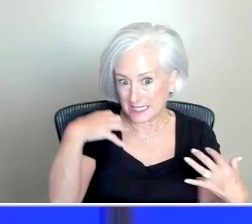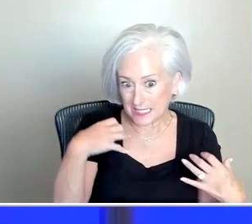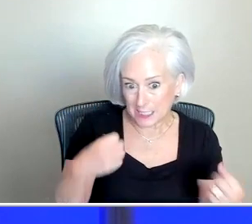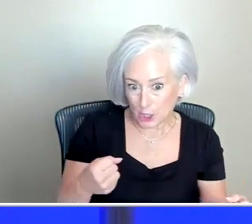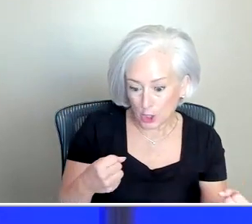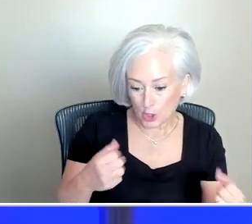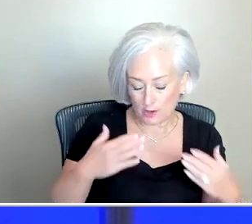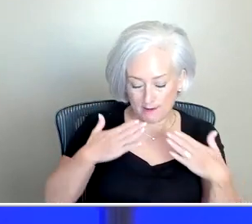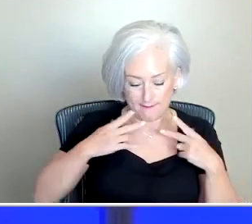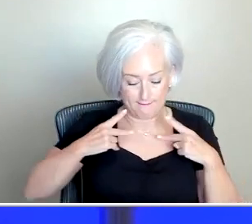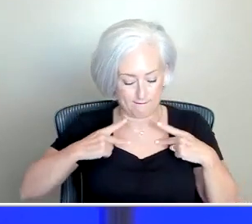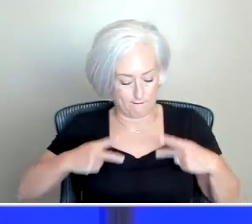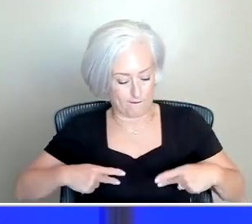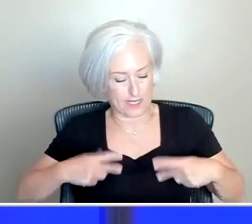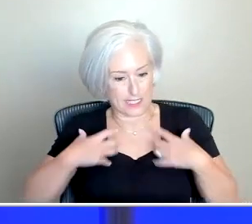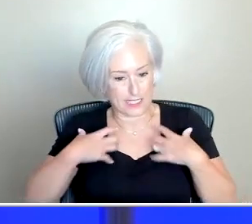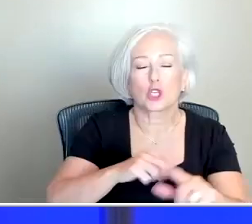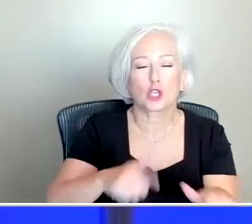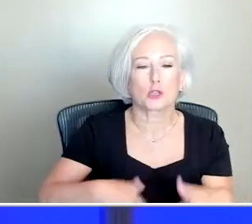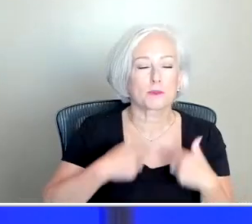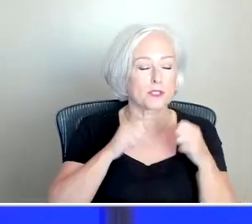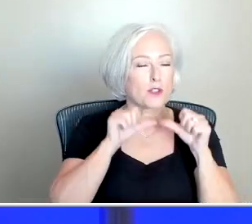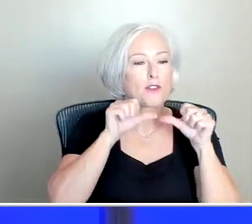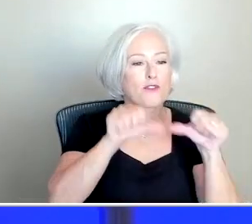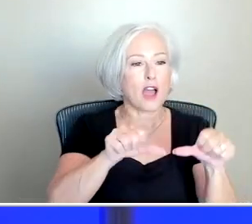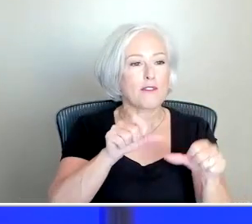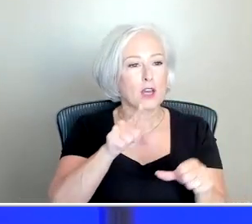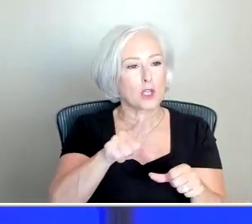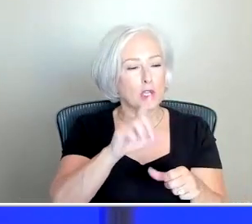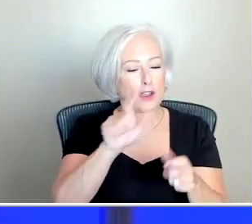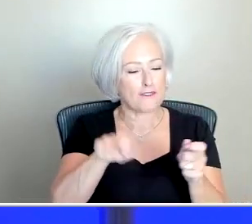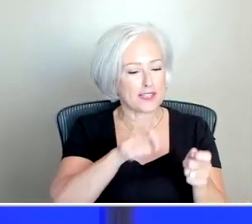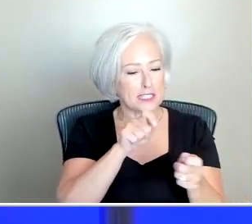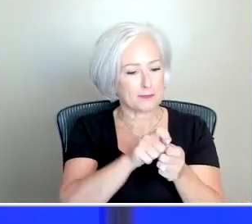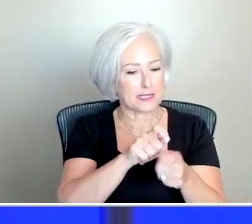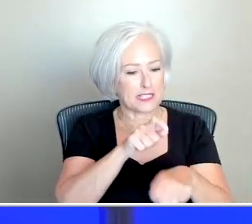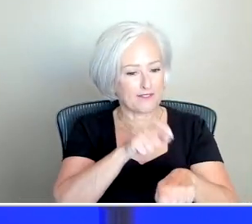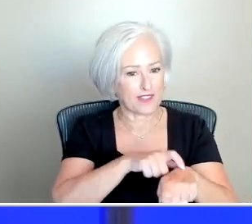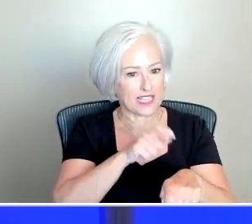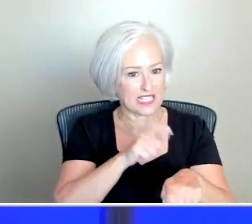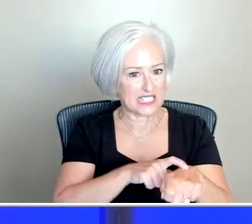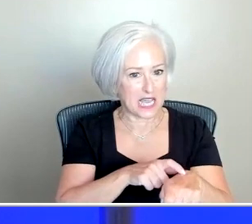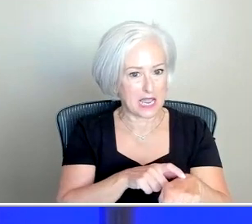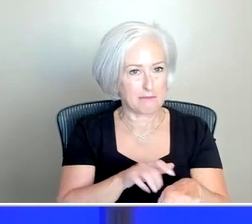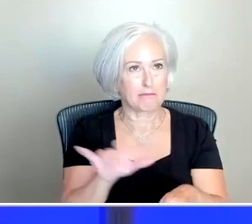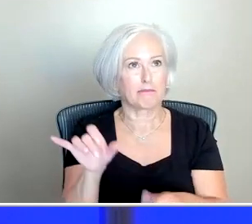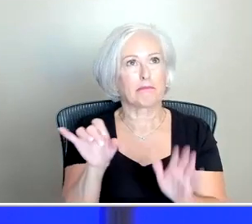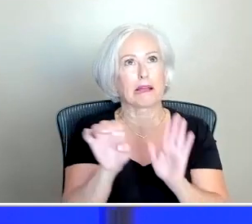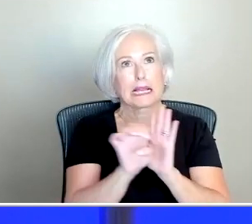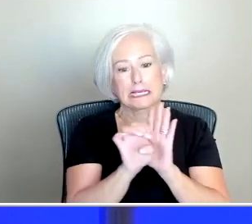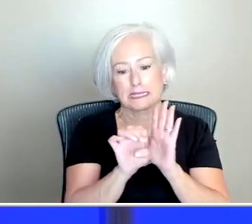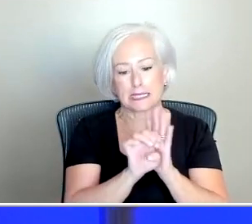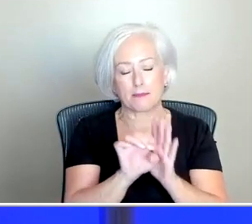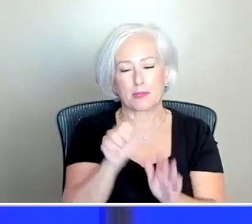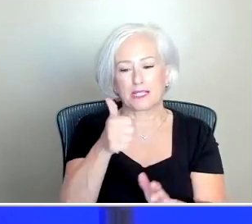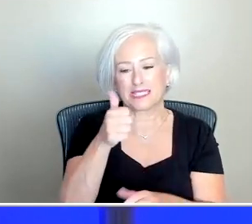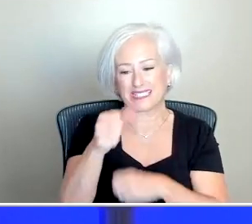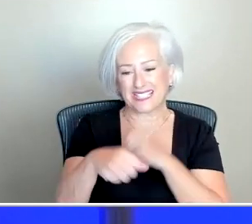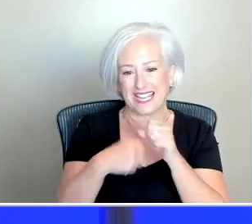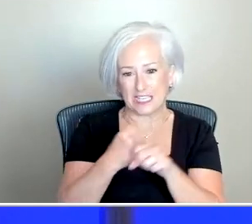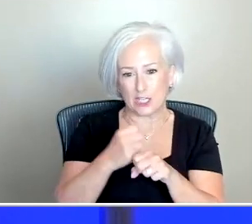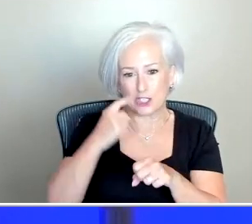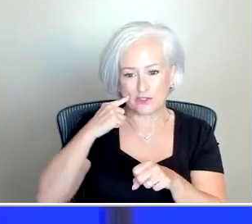long-term survival. Once you're at a certain point in time, 10 years, for example, for this type of cancer, we do consider you cured, meaning